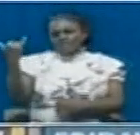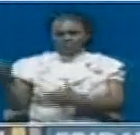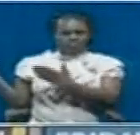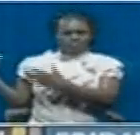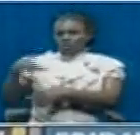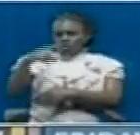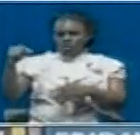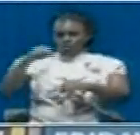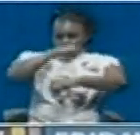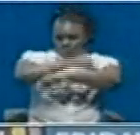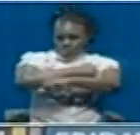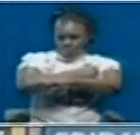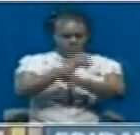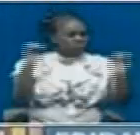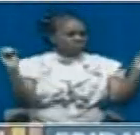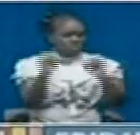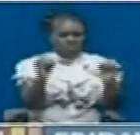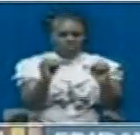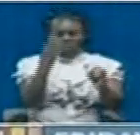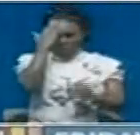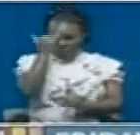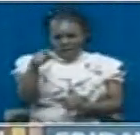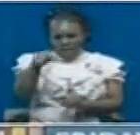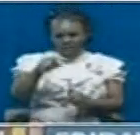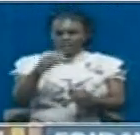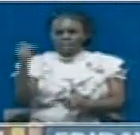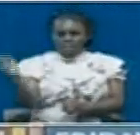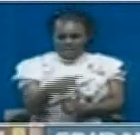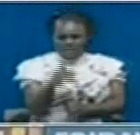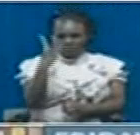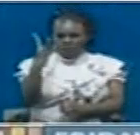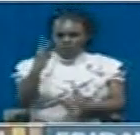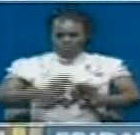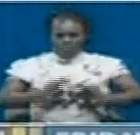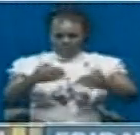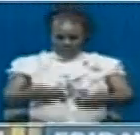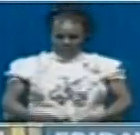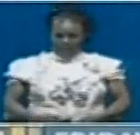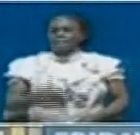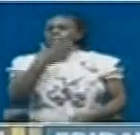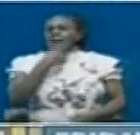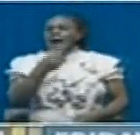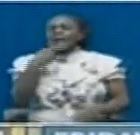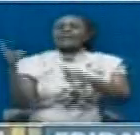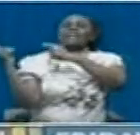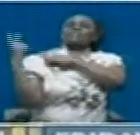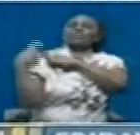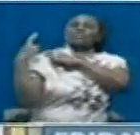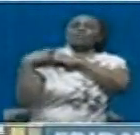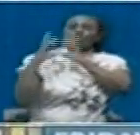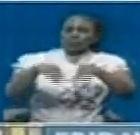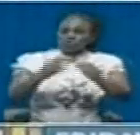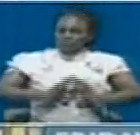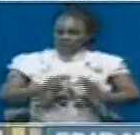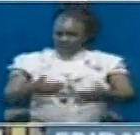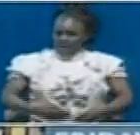attends classes at the Mirira Primary School because she's 4 months pregnant. The man accused of putting the 16-year-old child in the family